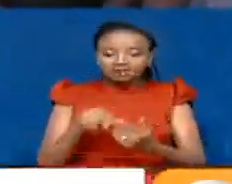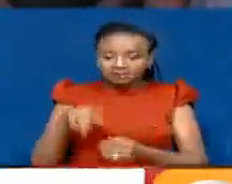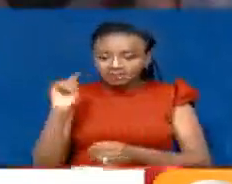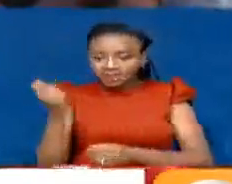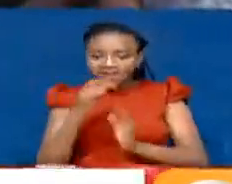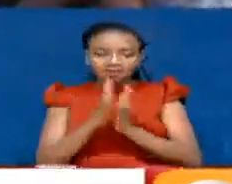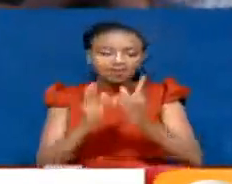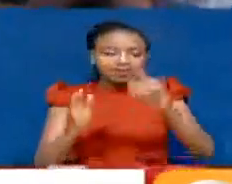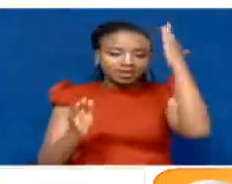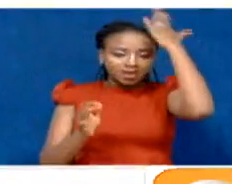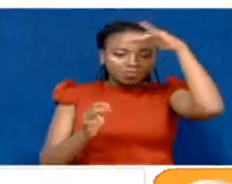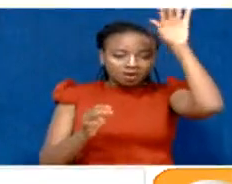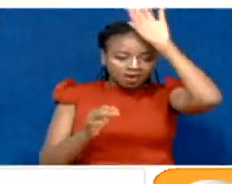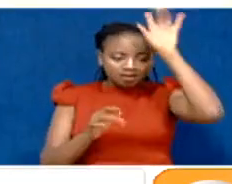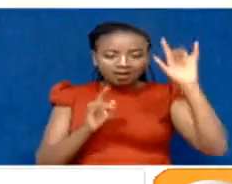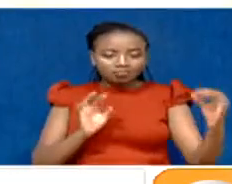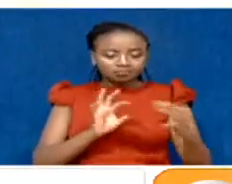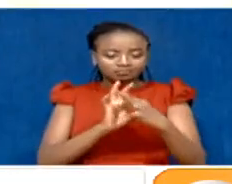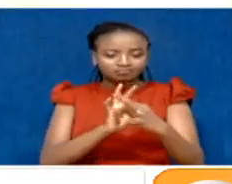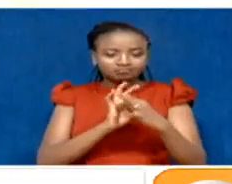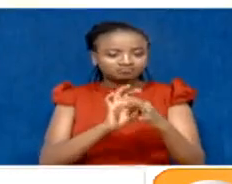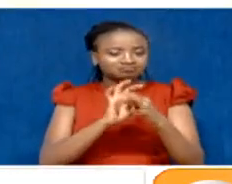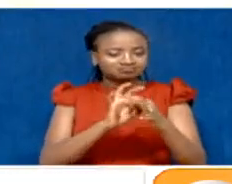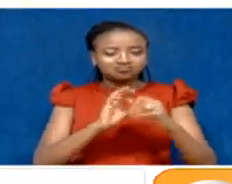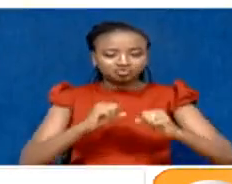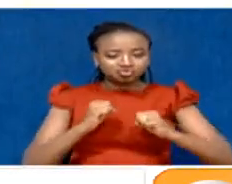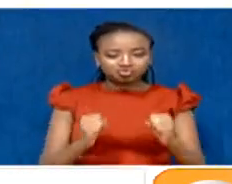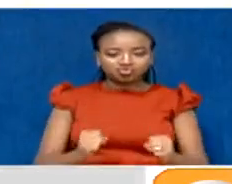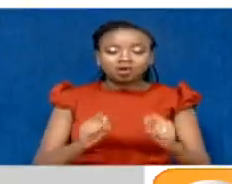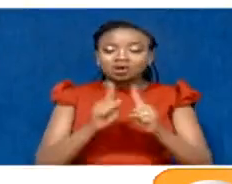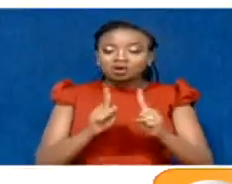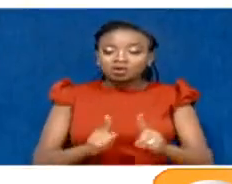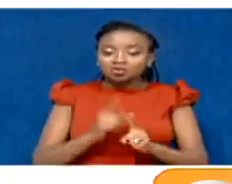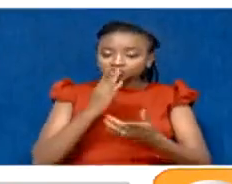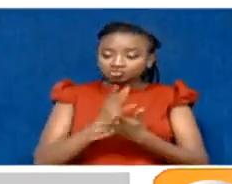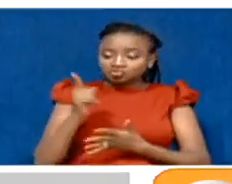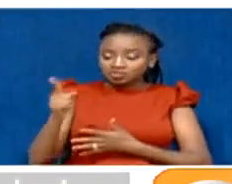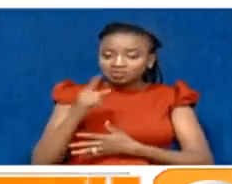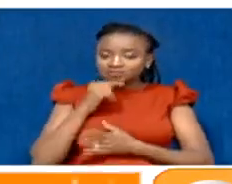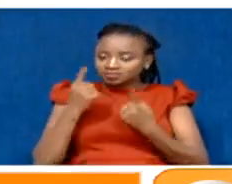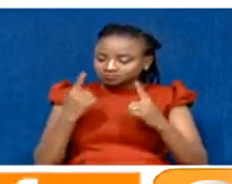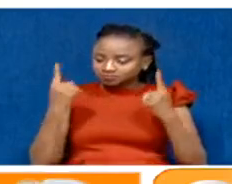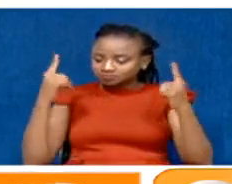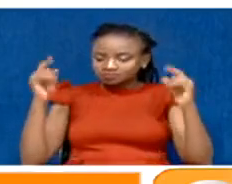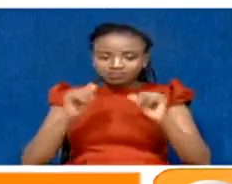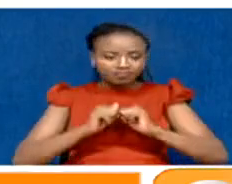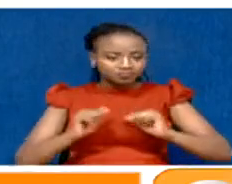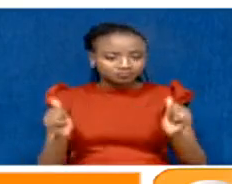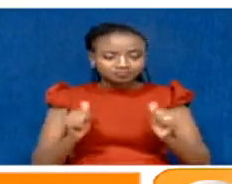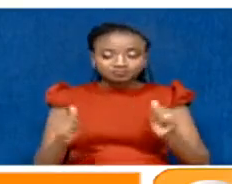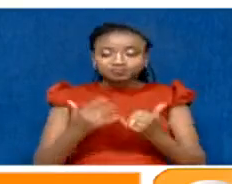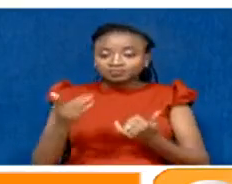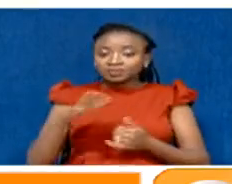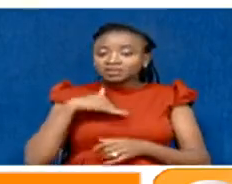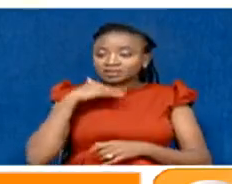ties with Arab nations. Ahenda was a brilliant and talented gentleman who excelled in various fields. His death